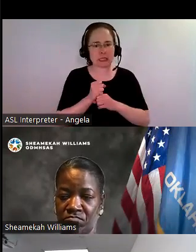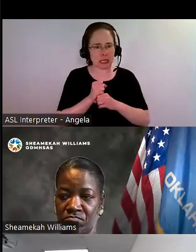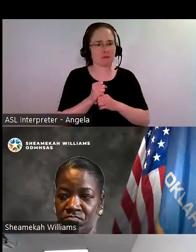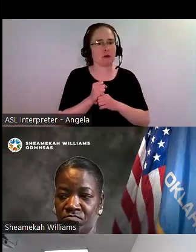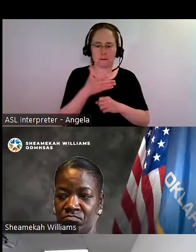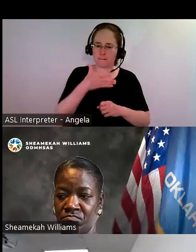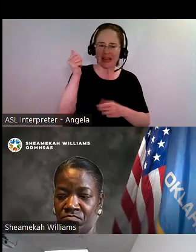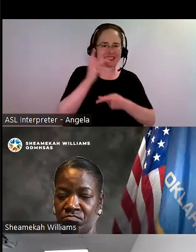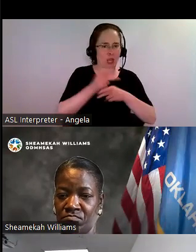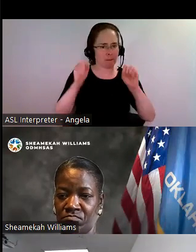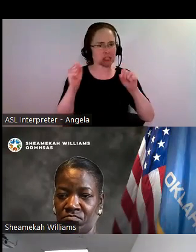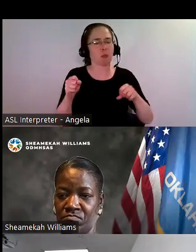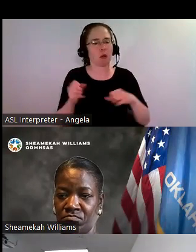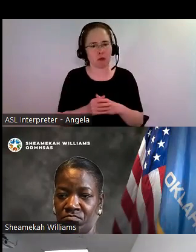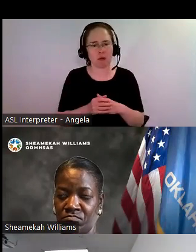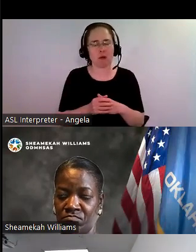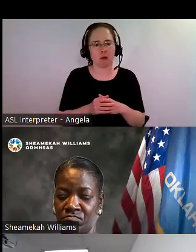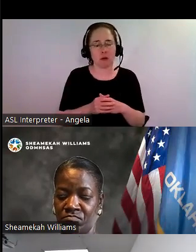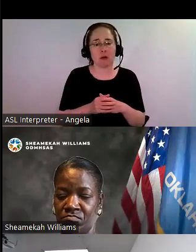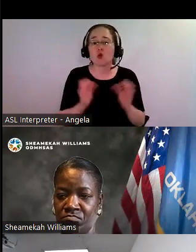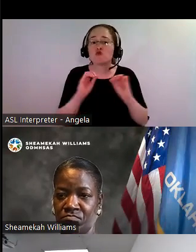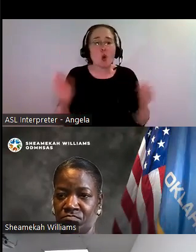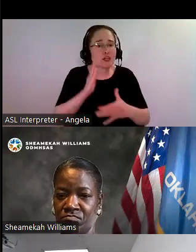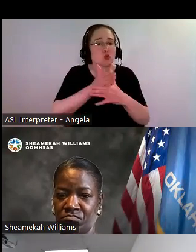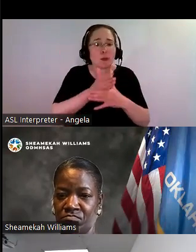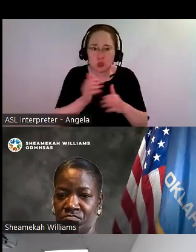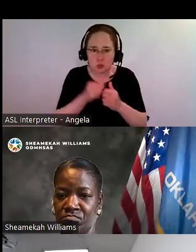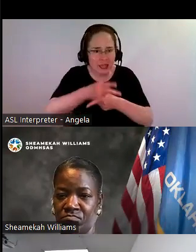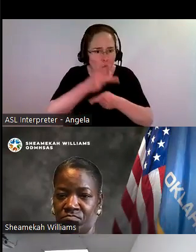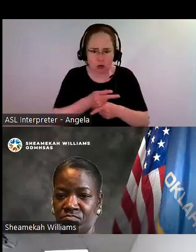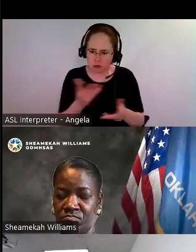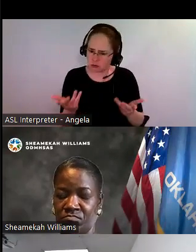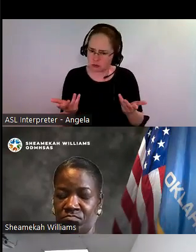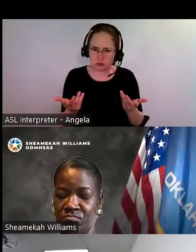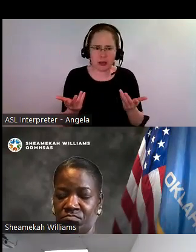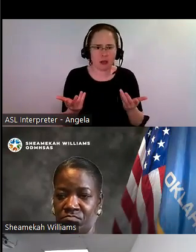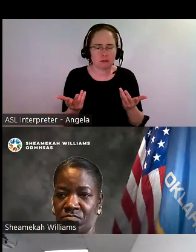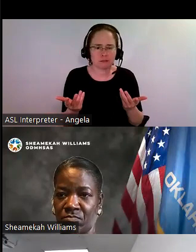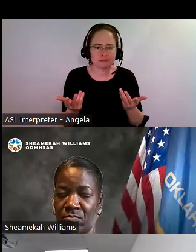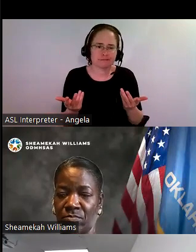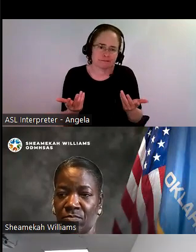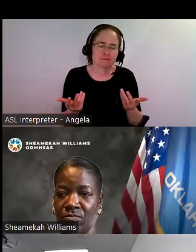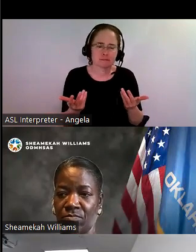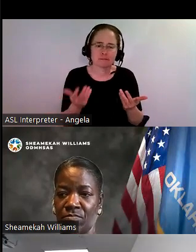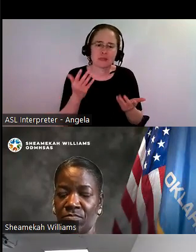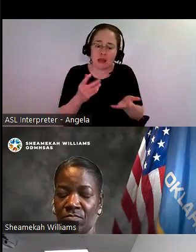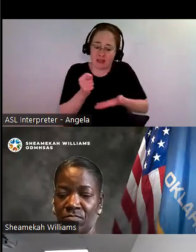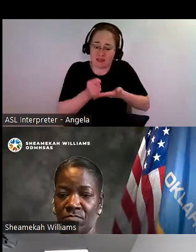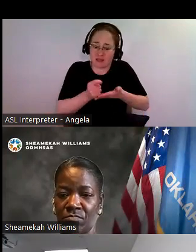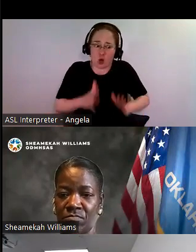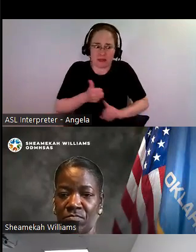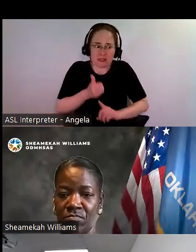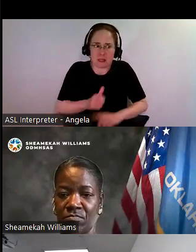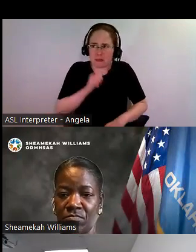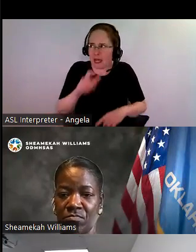receive the best care possible. So the people we're serving, so that there's no interruptions in care. All of those things that therapists maybe not trained to do or not